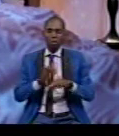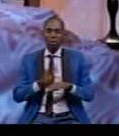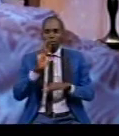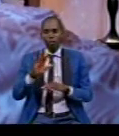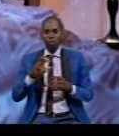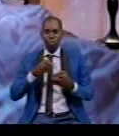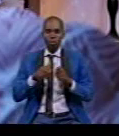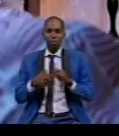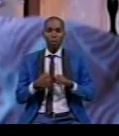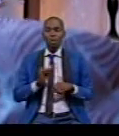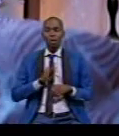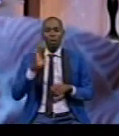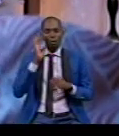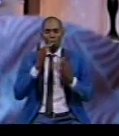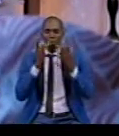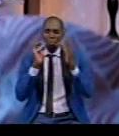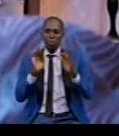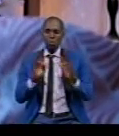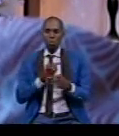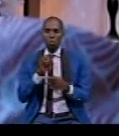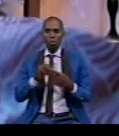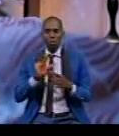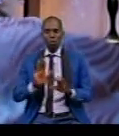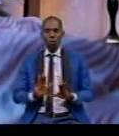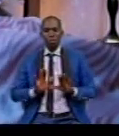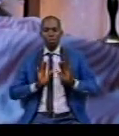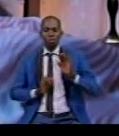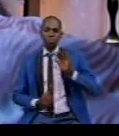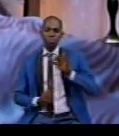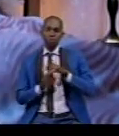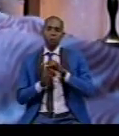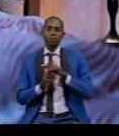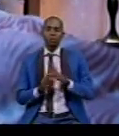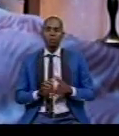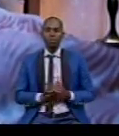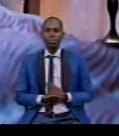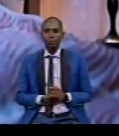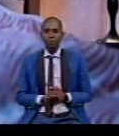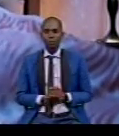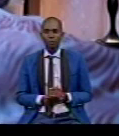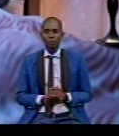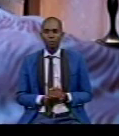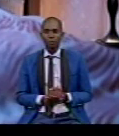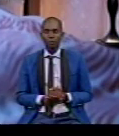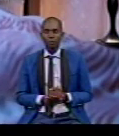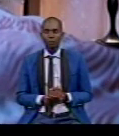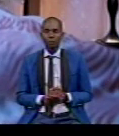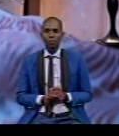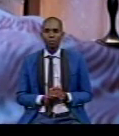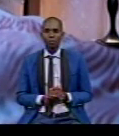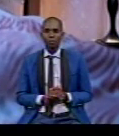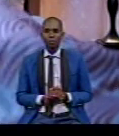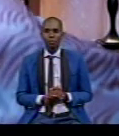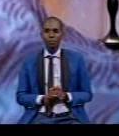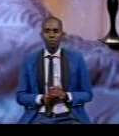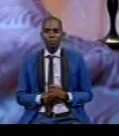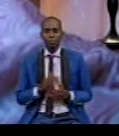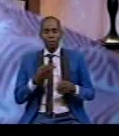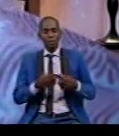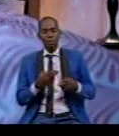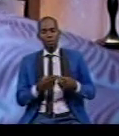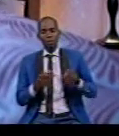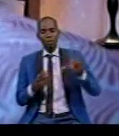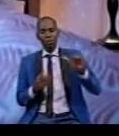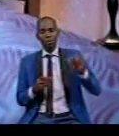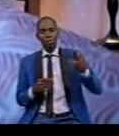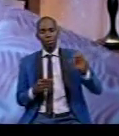when he has compassion on us? Remember, Jesus is our healer. And when we're